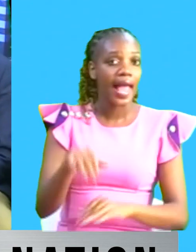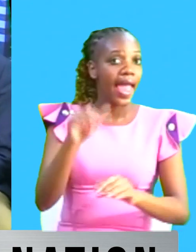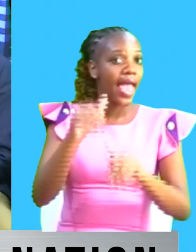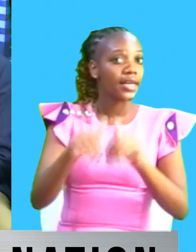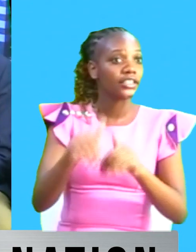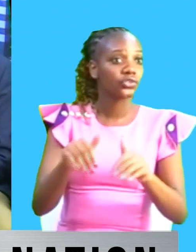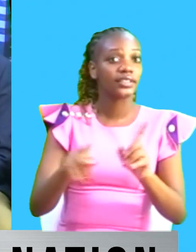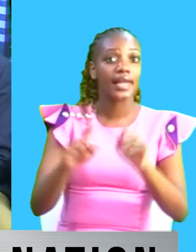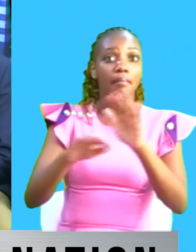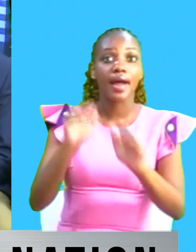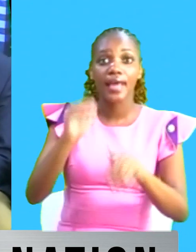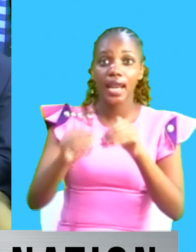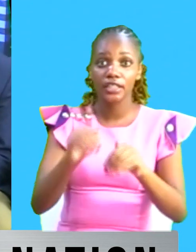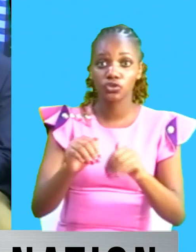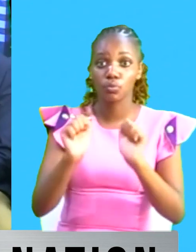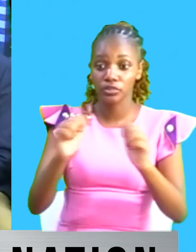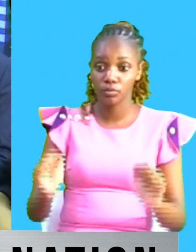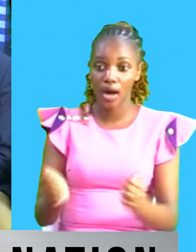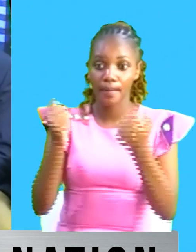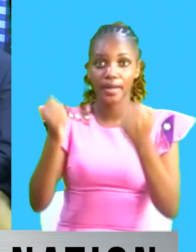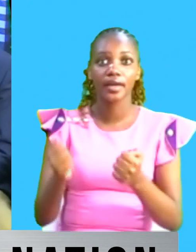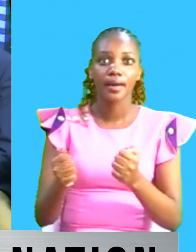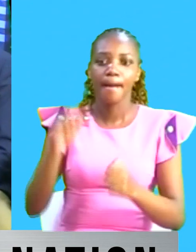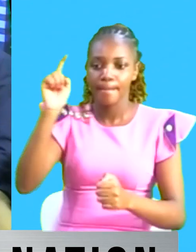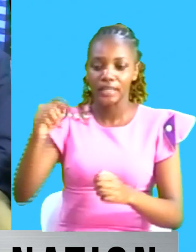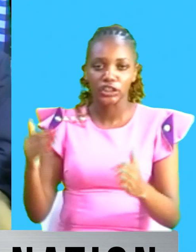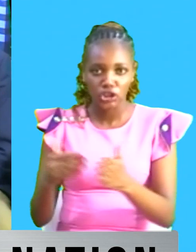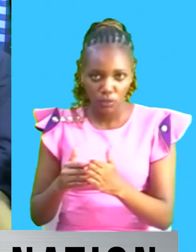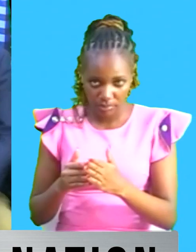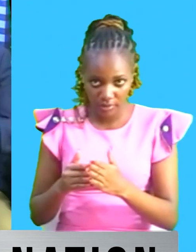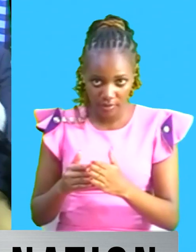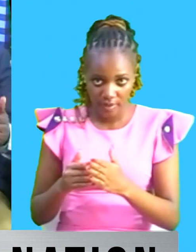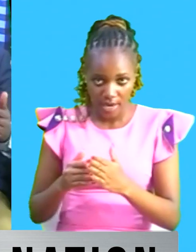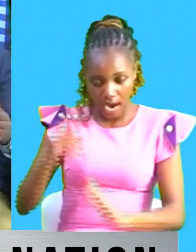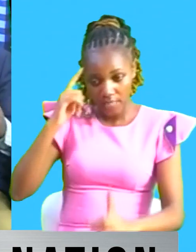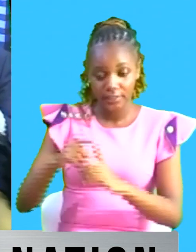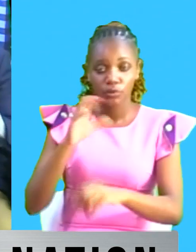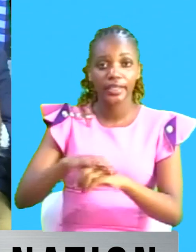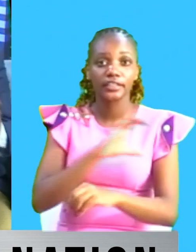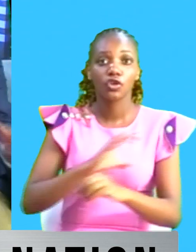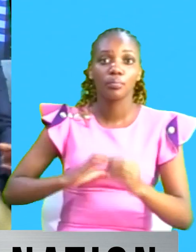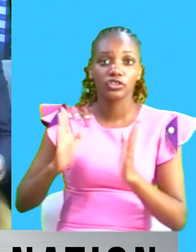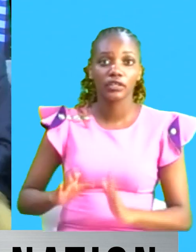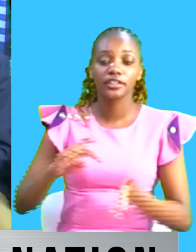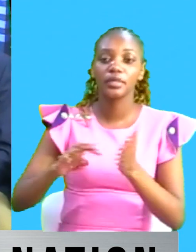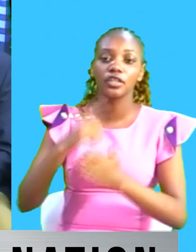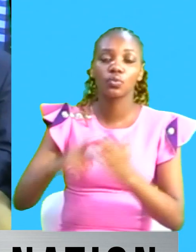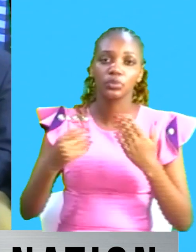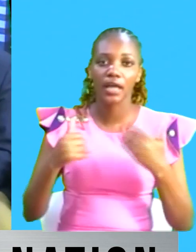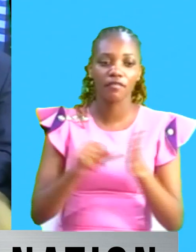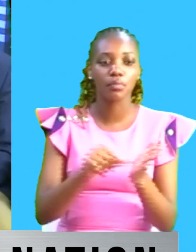and by-elections that could happen, now they have to stop until we get commissioners there. So that means that you have a crisis building up there,